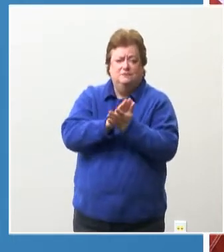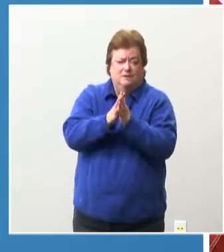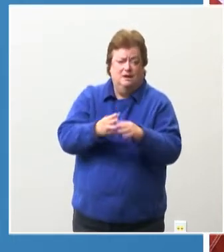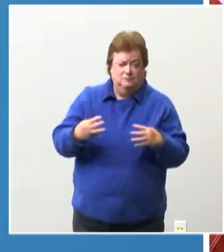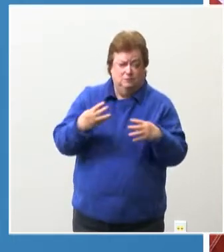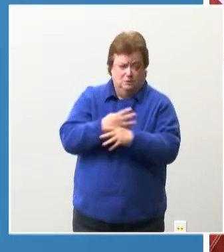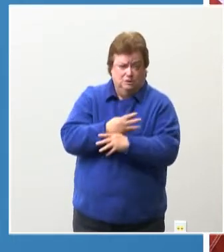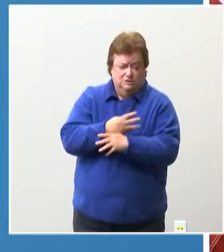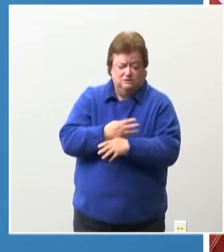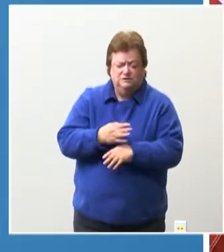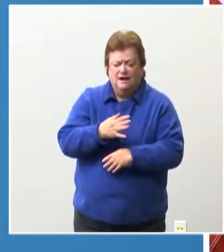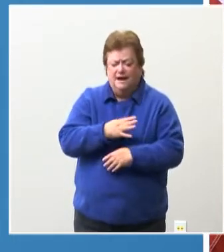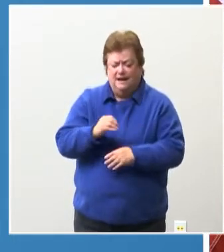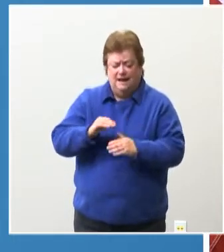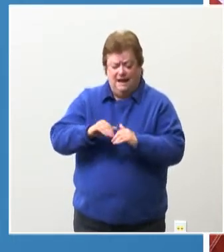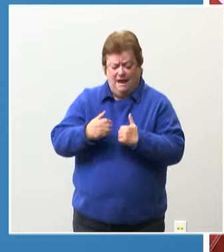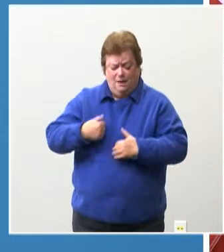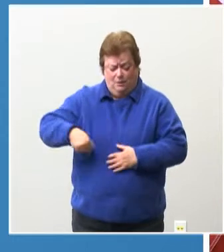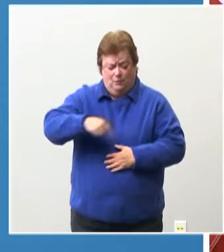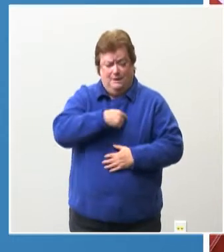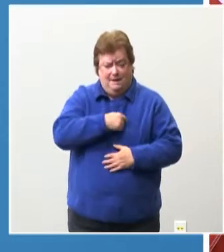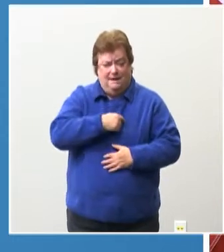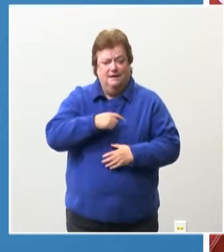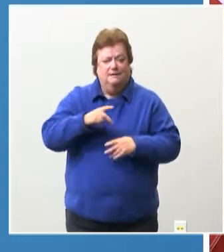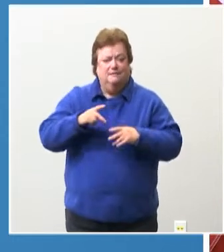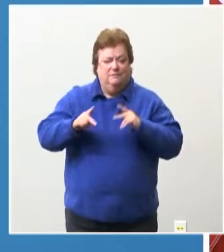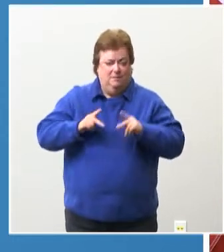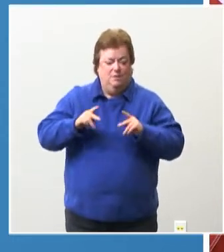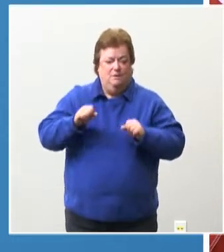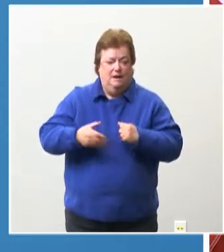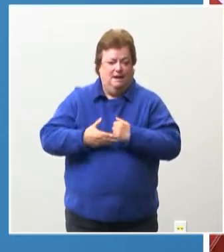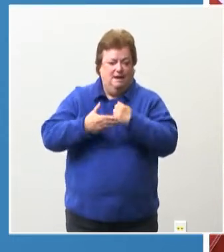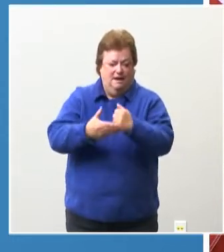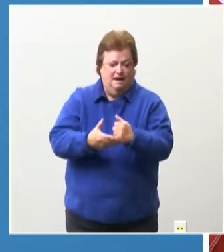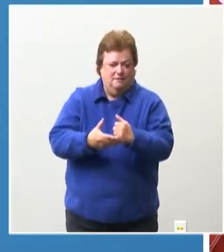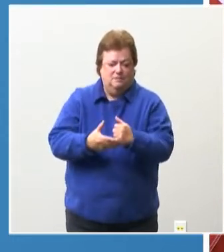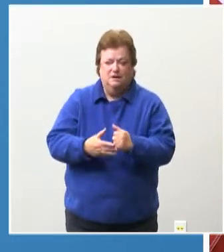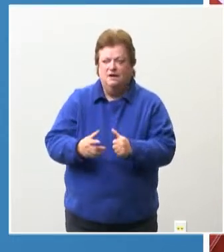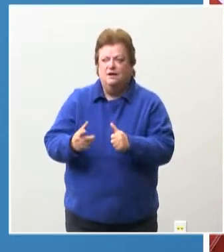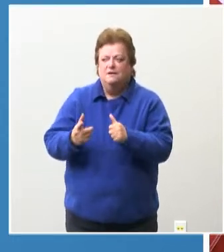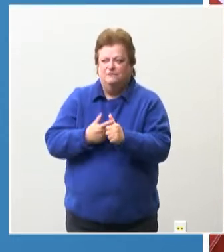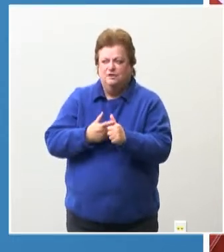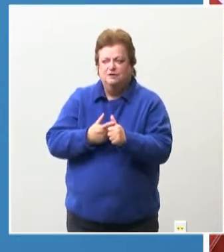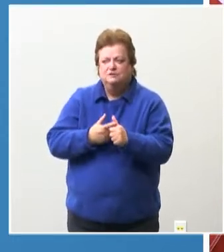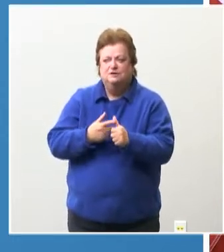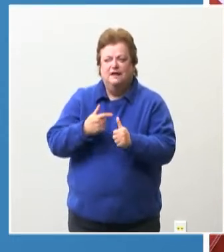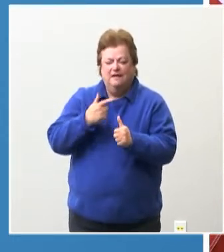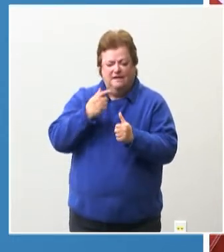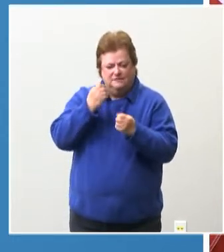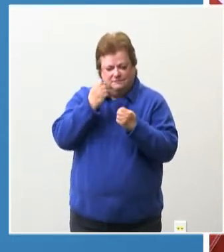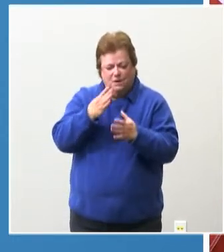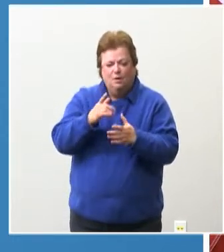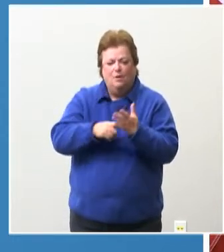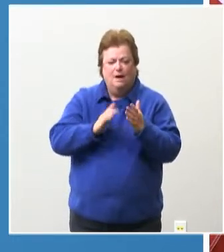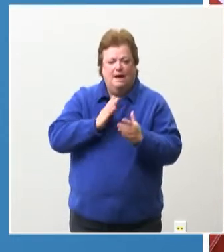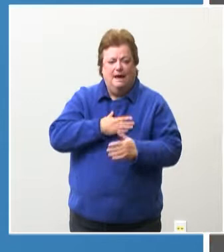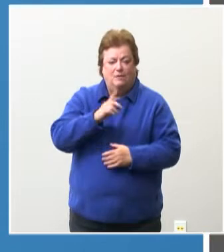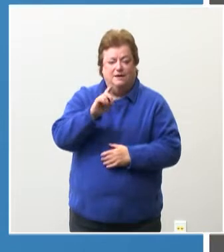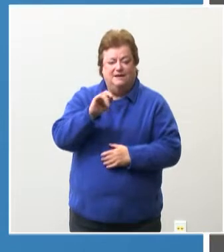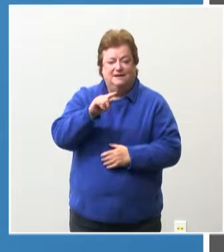worsens, and how we, the public, can help. But first, let's briefly touch on what the data is telling